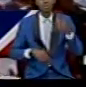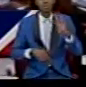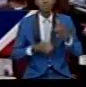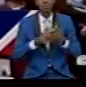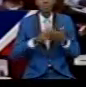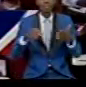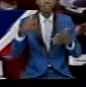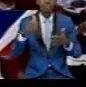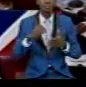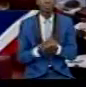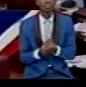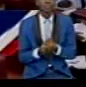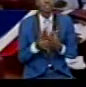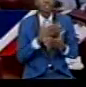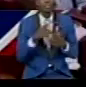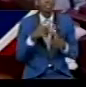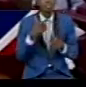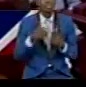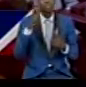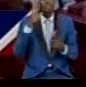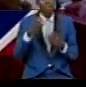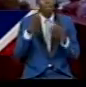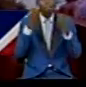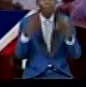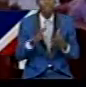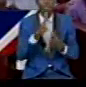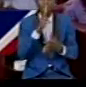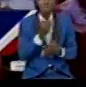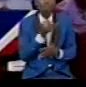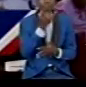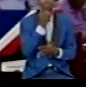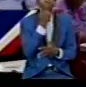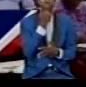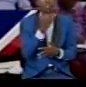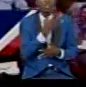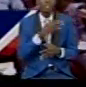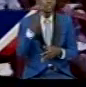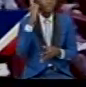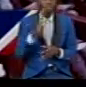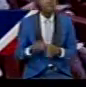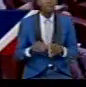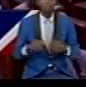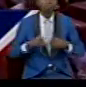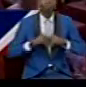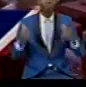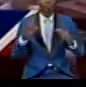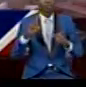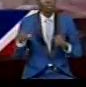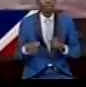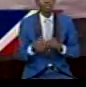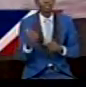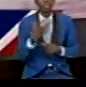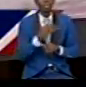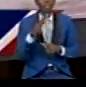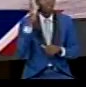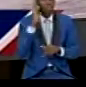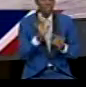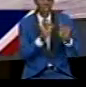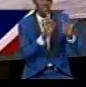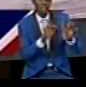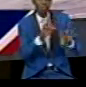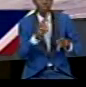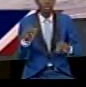looking at verse 10. And then shall many be offended, and shall betray one another, and shall hate